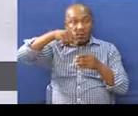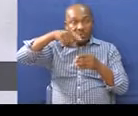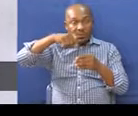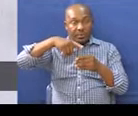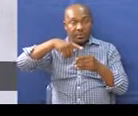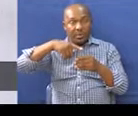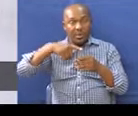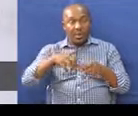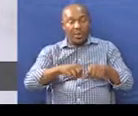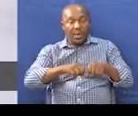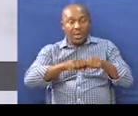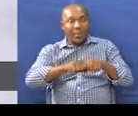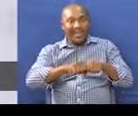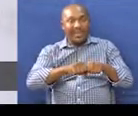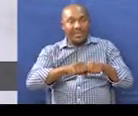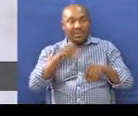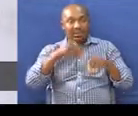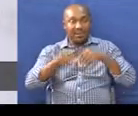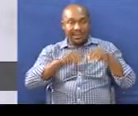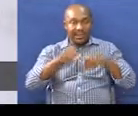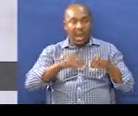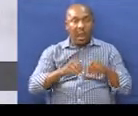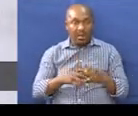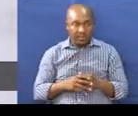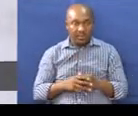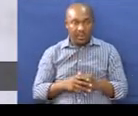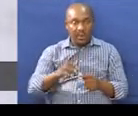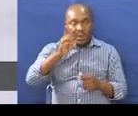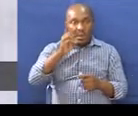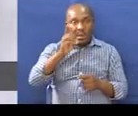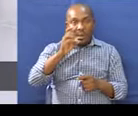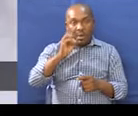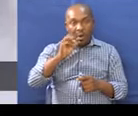mixture. So the mixture